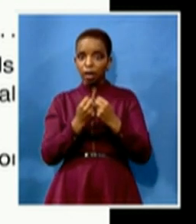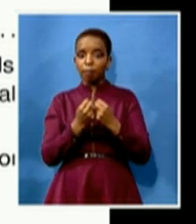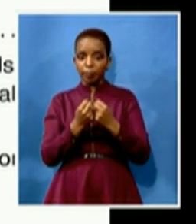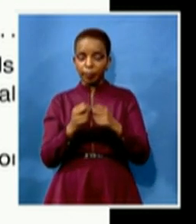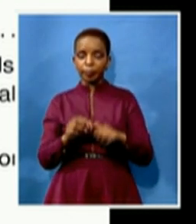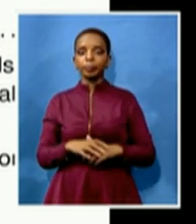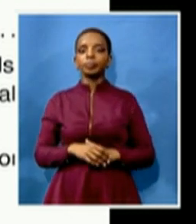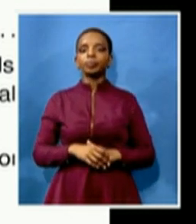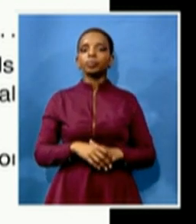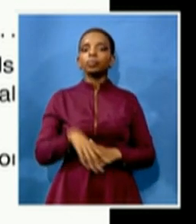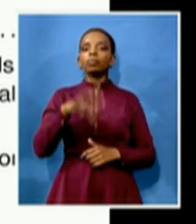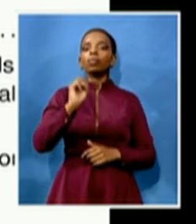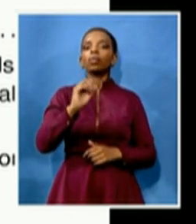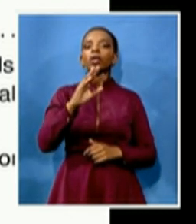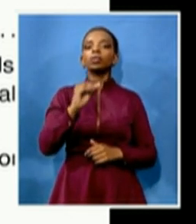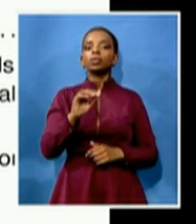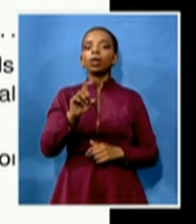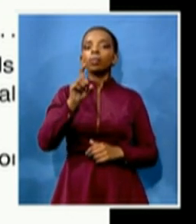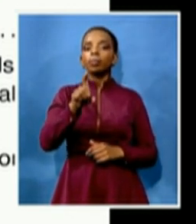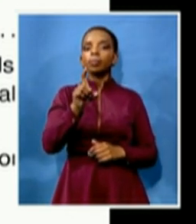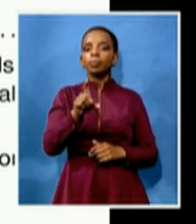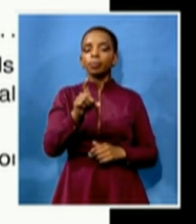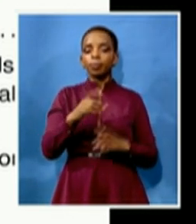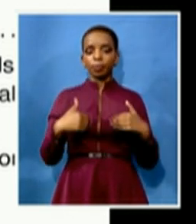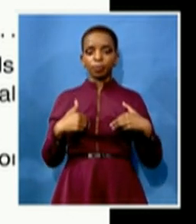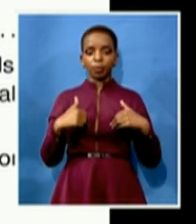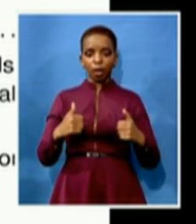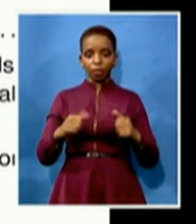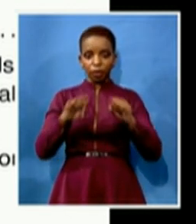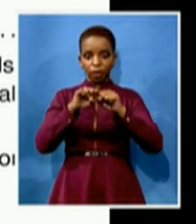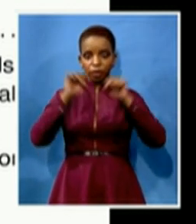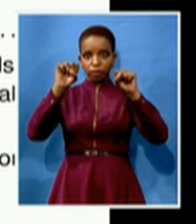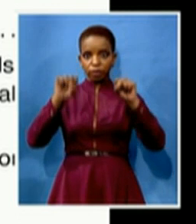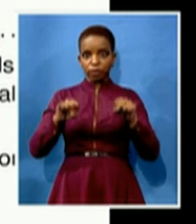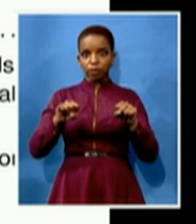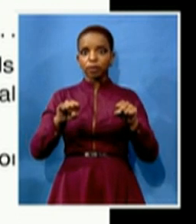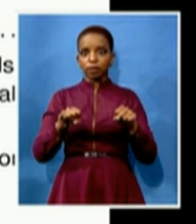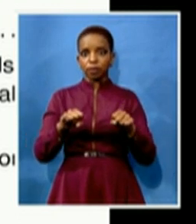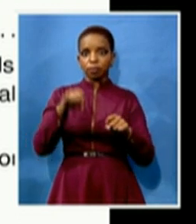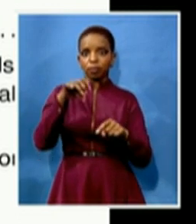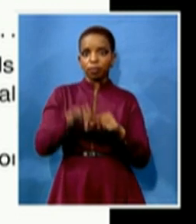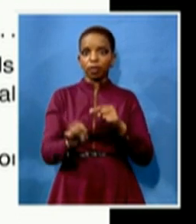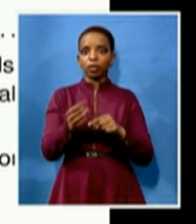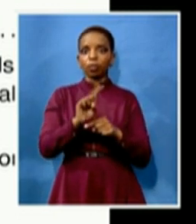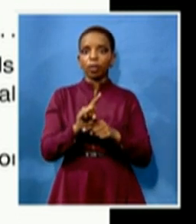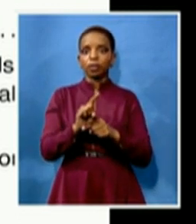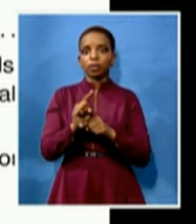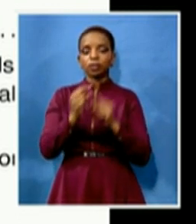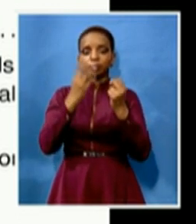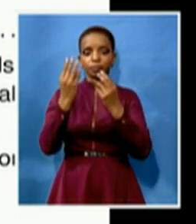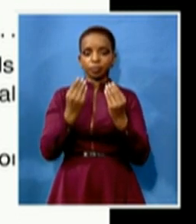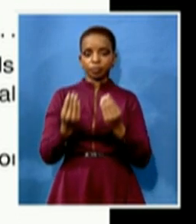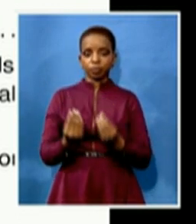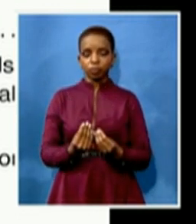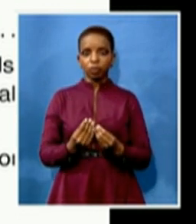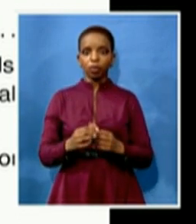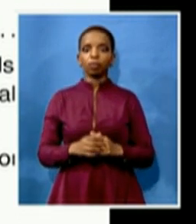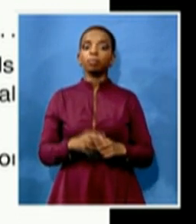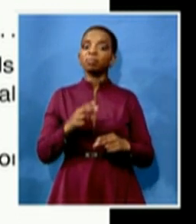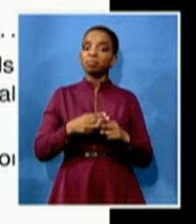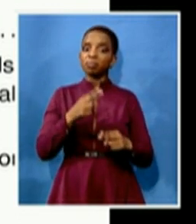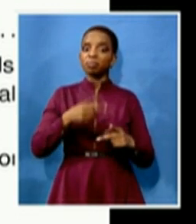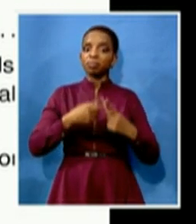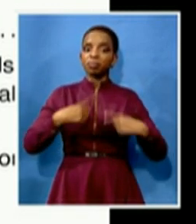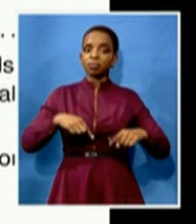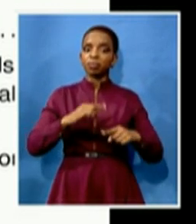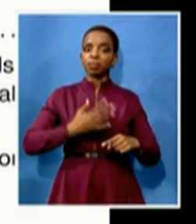health system at finer scales. And finally, we'd also want to make predictions early in the